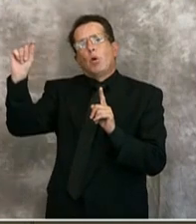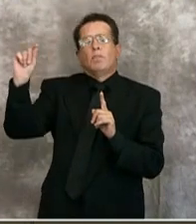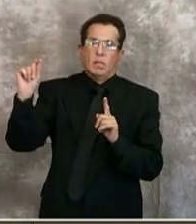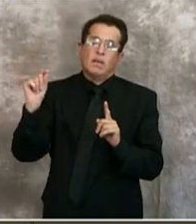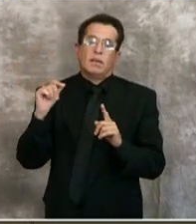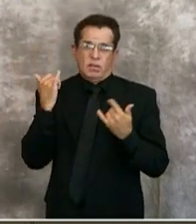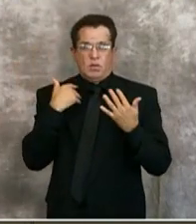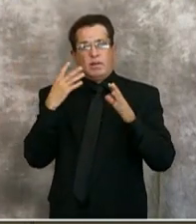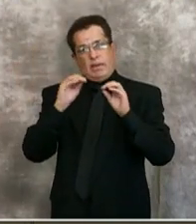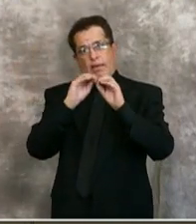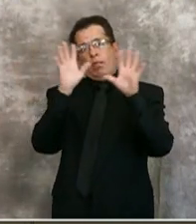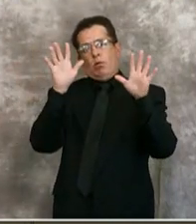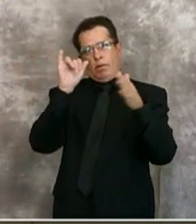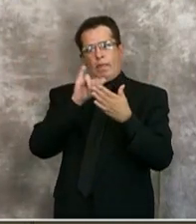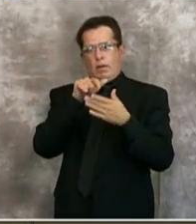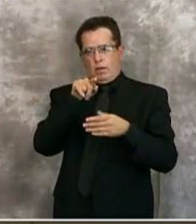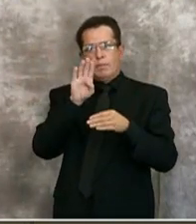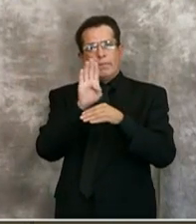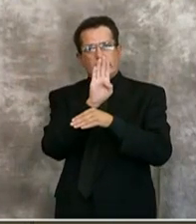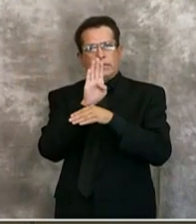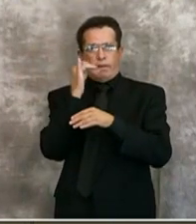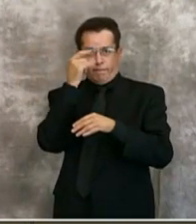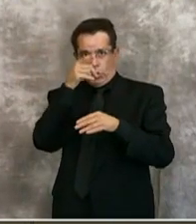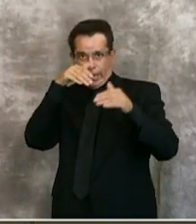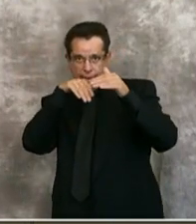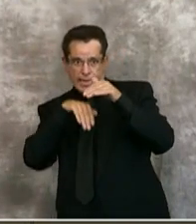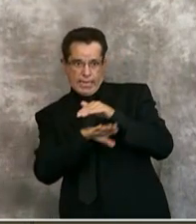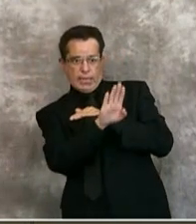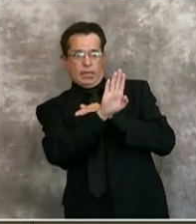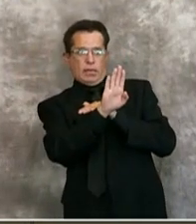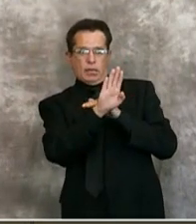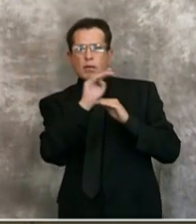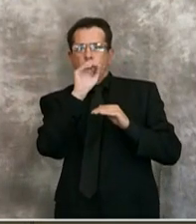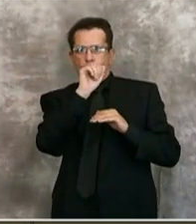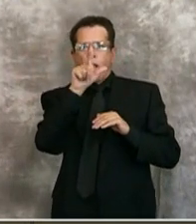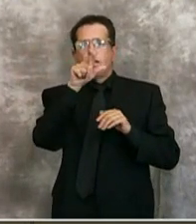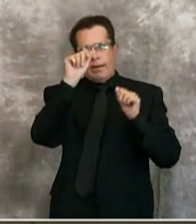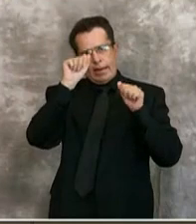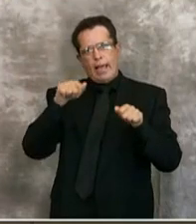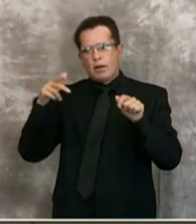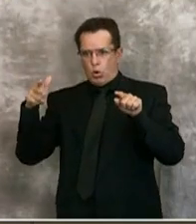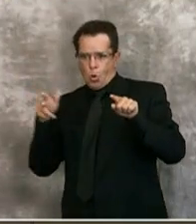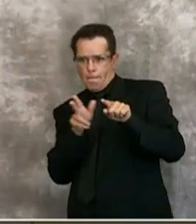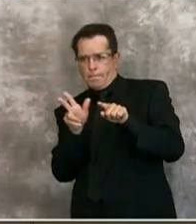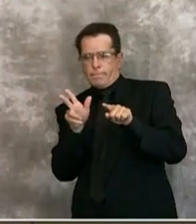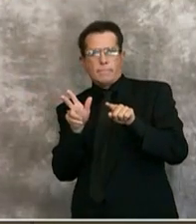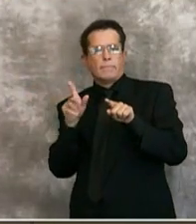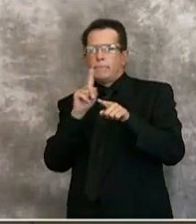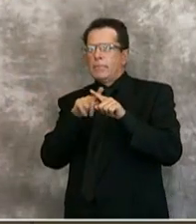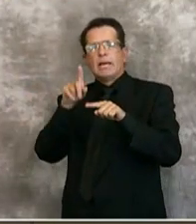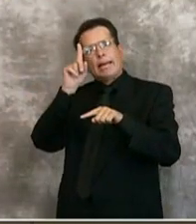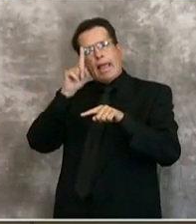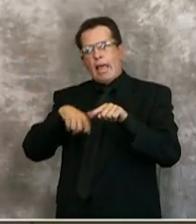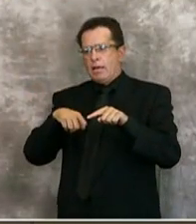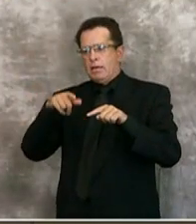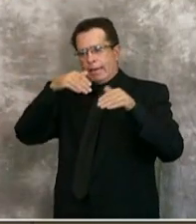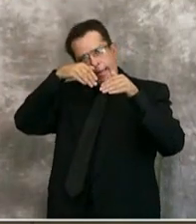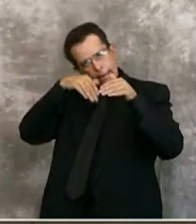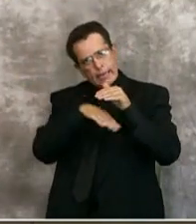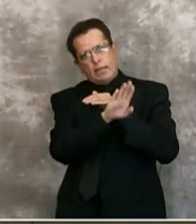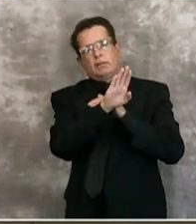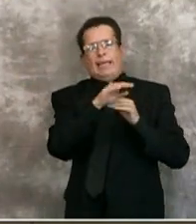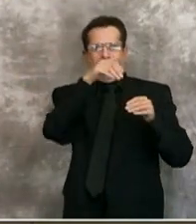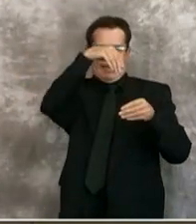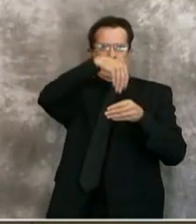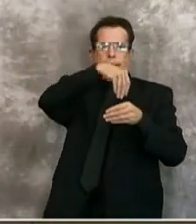primarily the businesses where you enter them from the inside of a mall. They can do curbside, but they cannot do business by people entering them